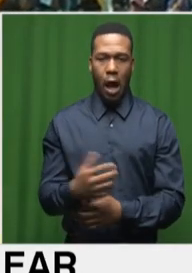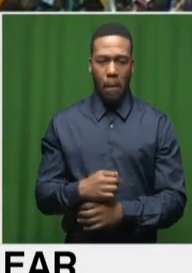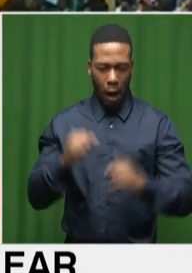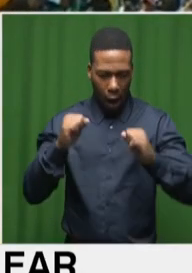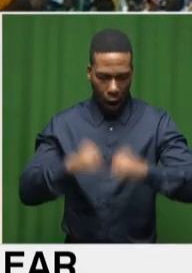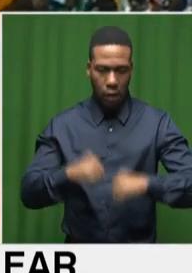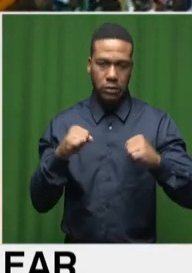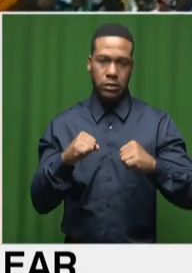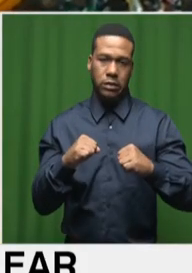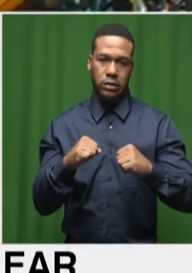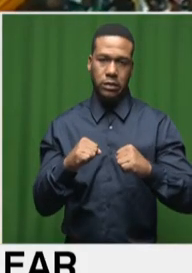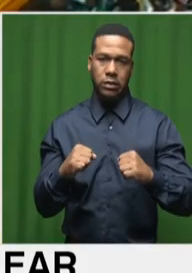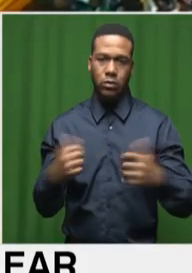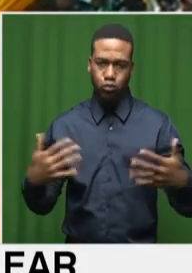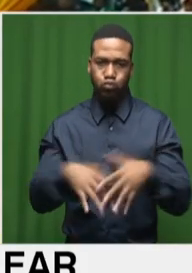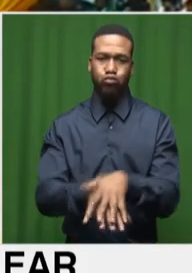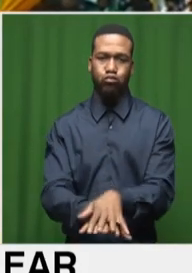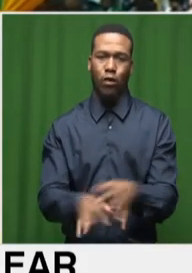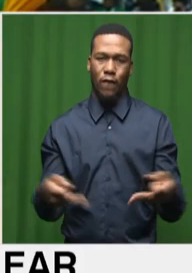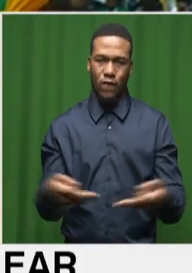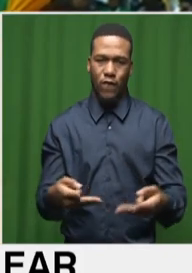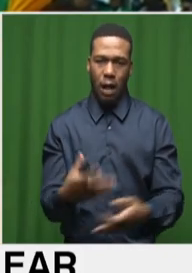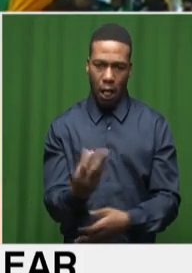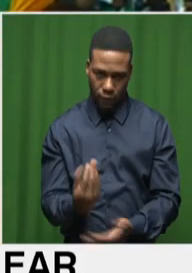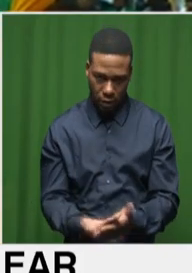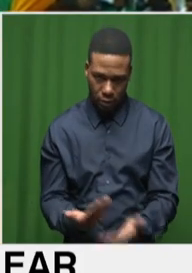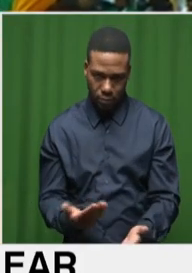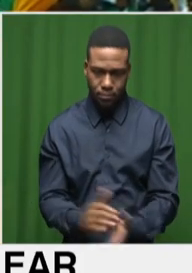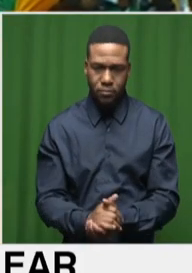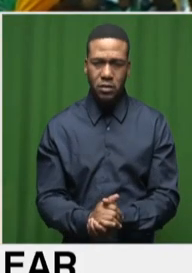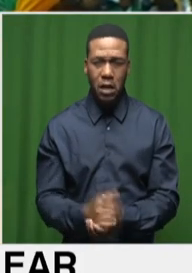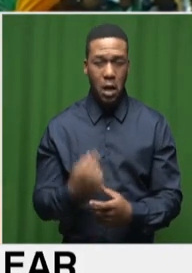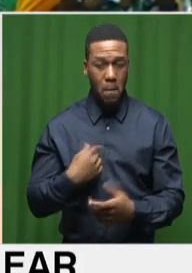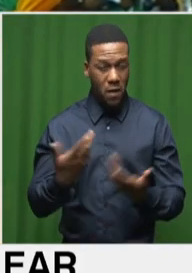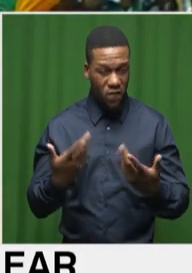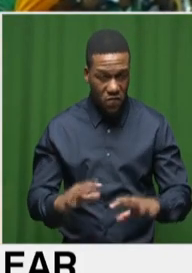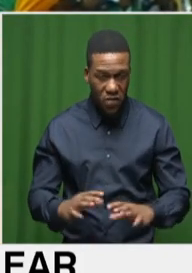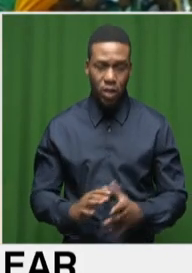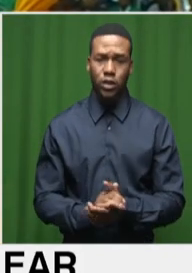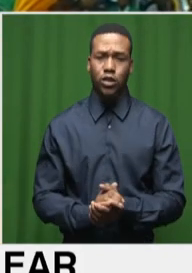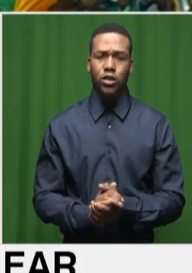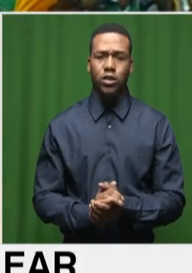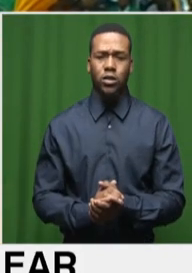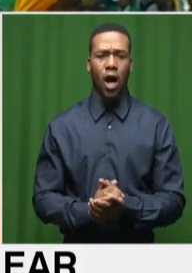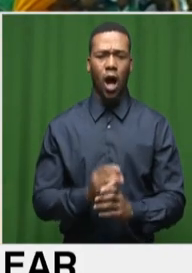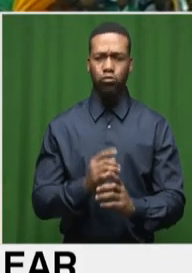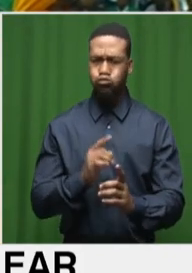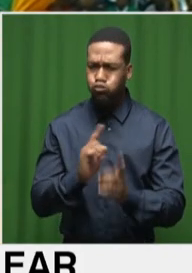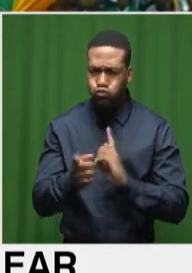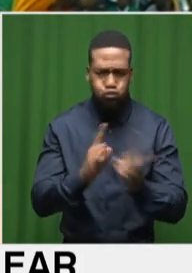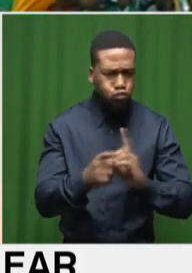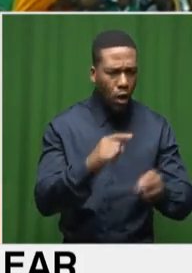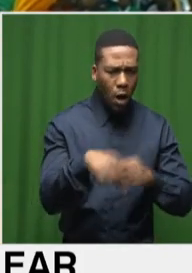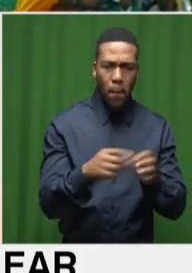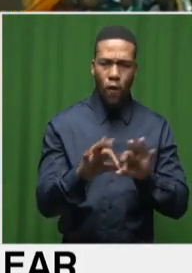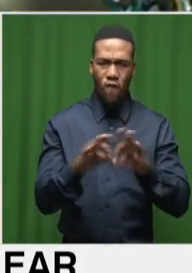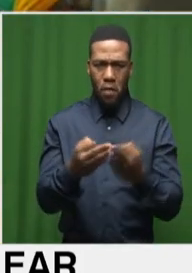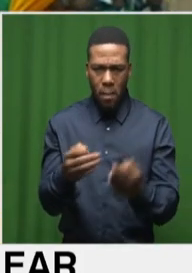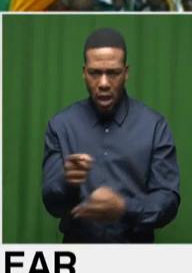mass funeral. I also understand in my conversations with the local chief here that some families opted to